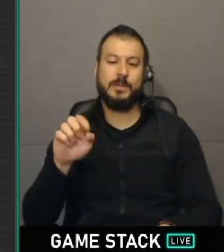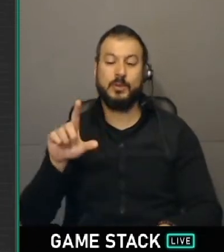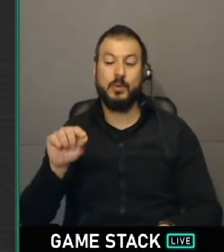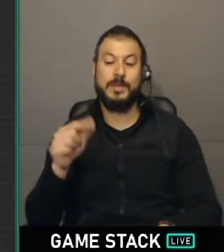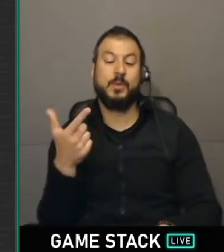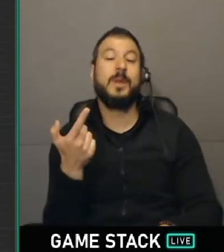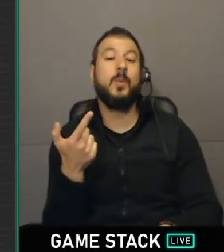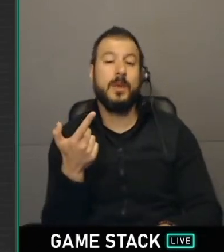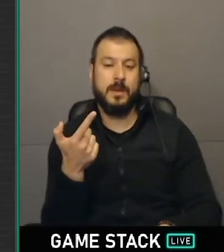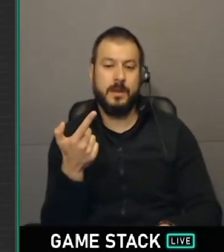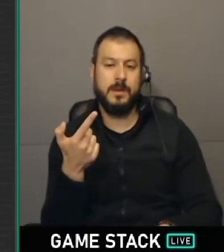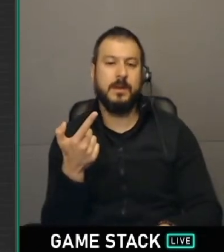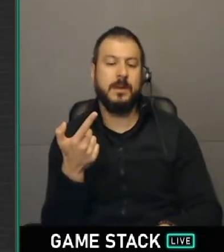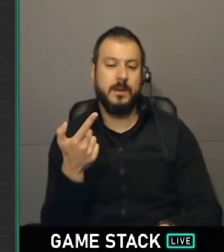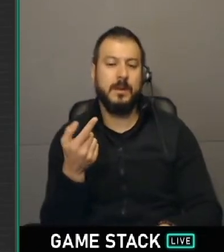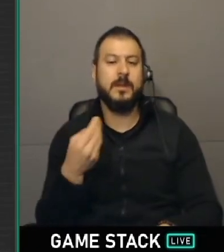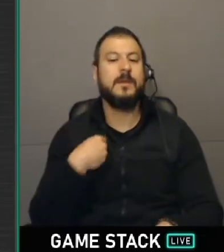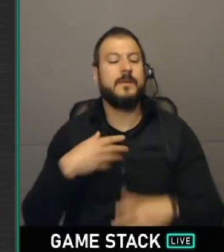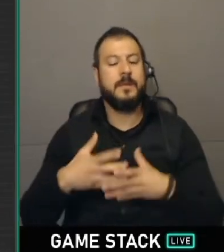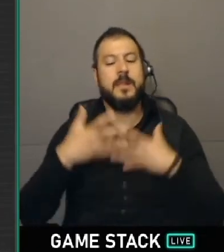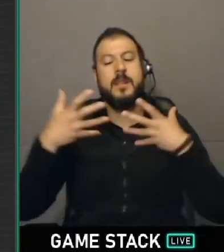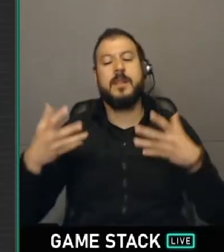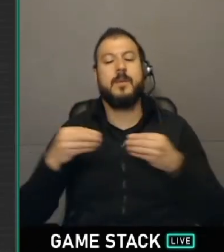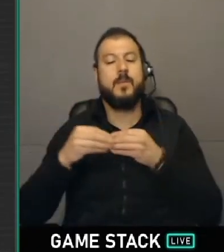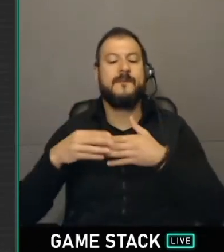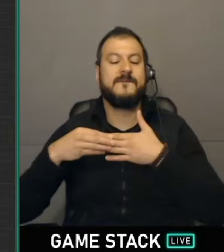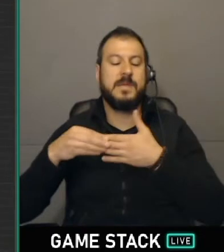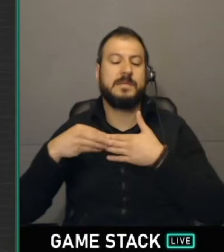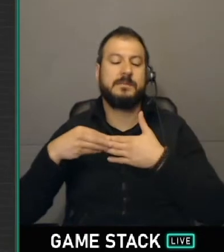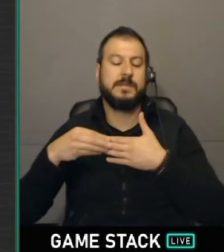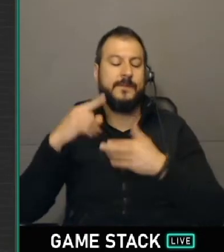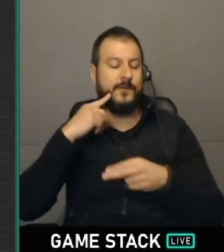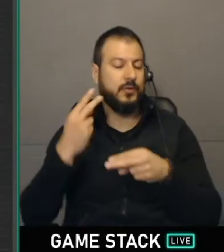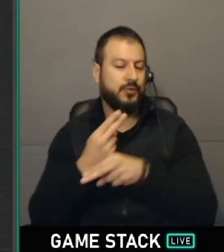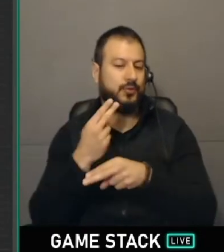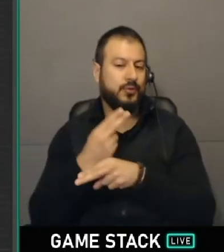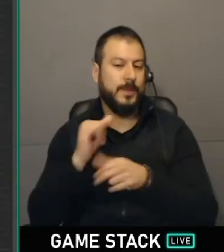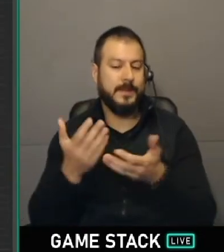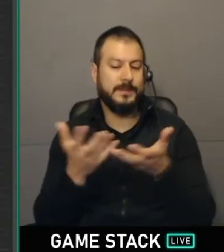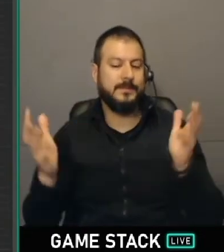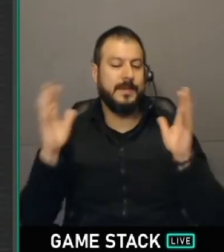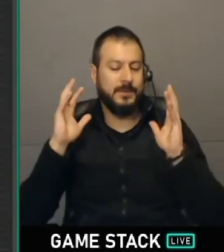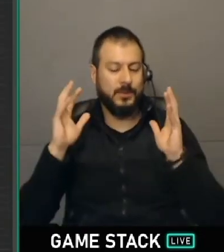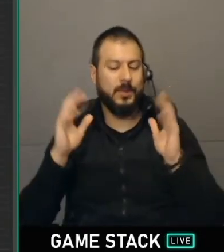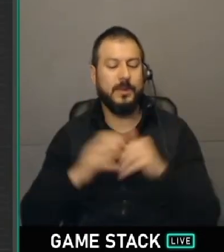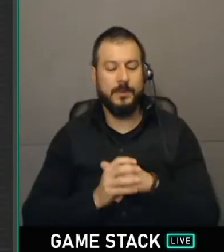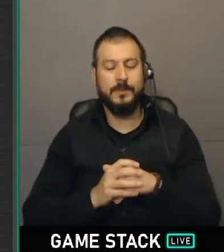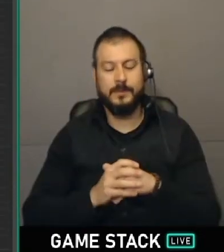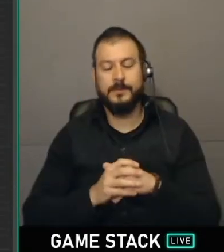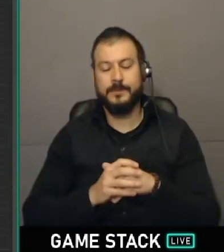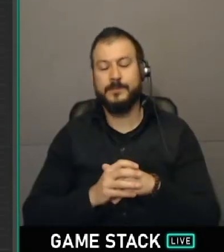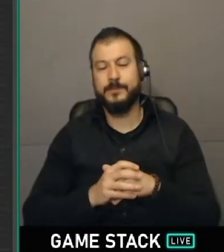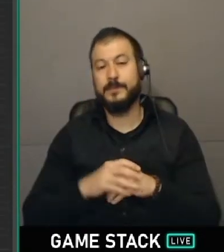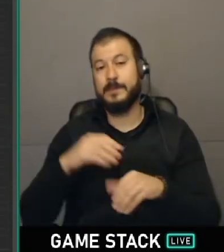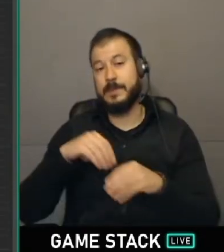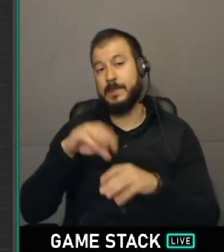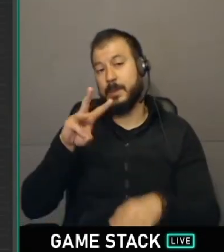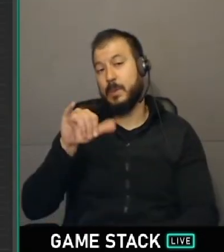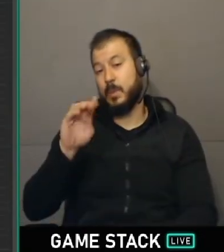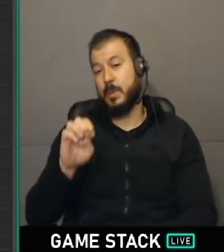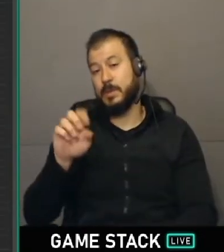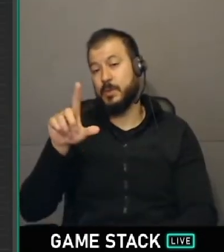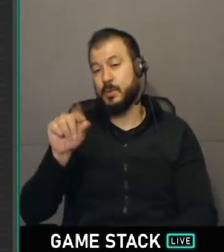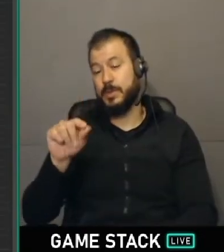that gives us a lot more flexibility for using the spatial platform. In WISE 2021,